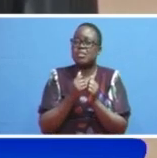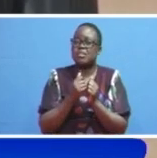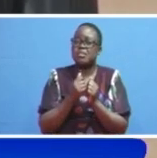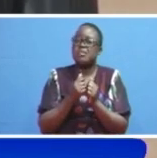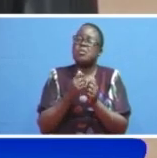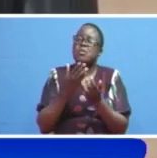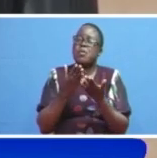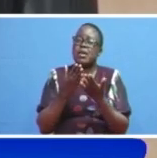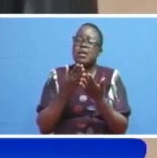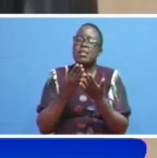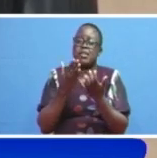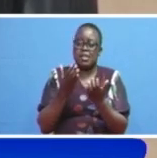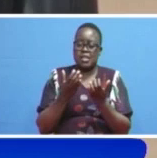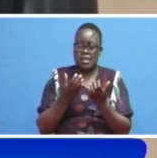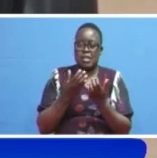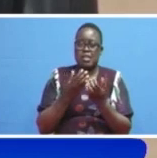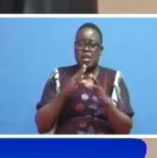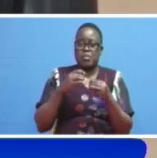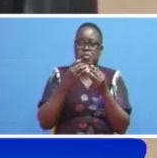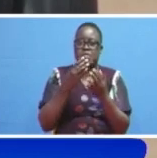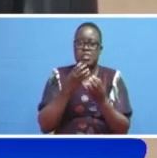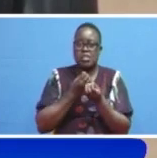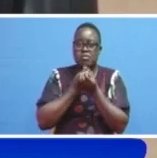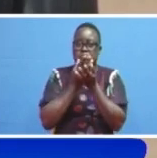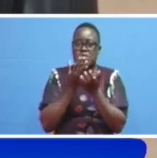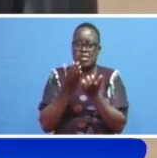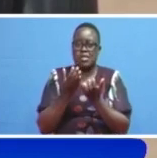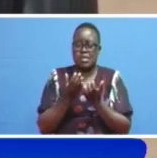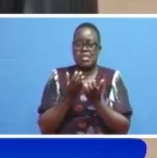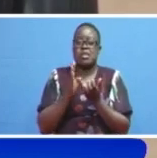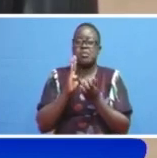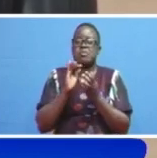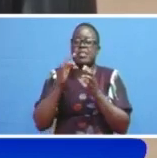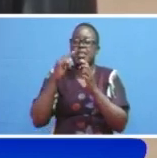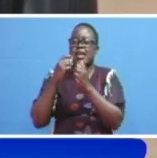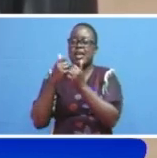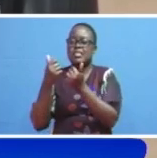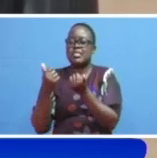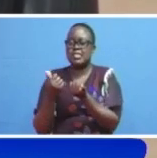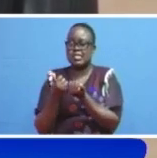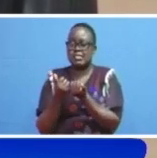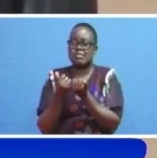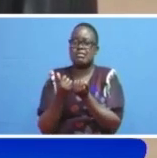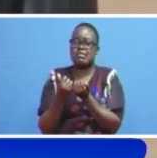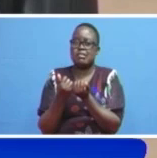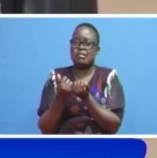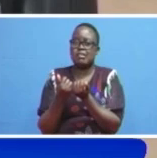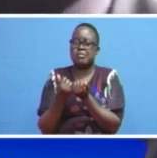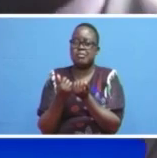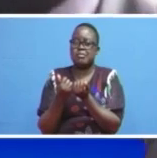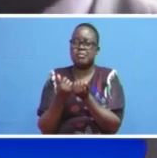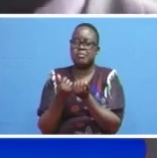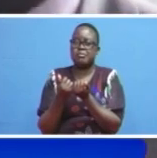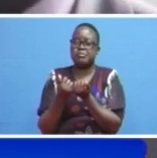they are required and to provide information needed by the said agencies that is aimed at